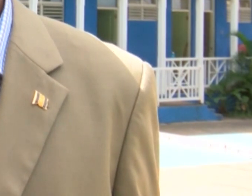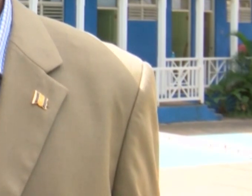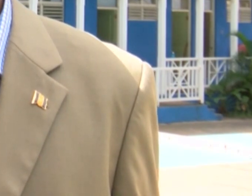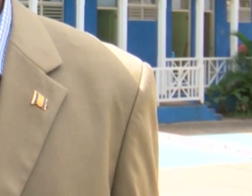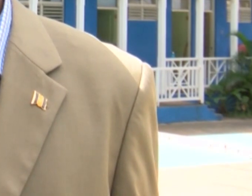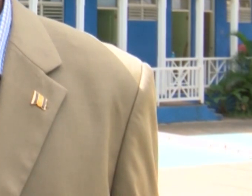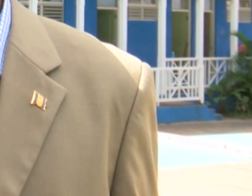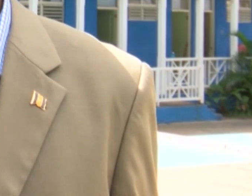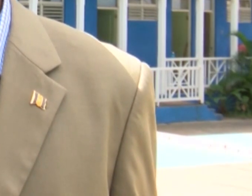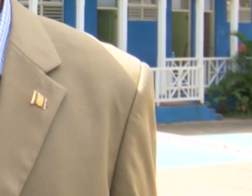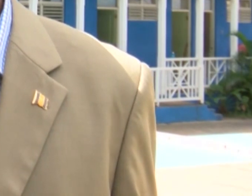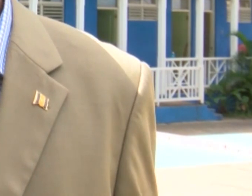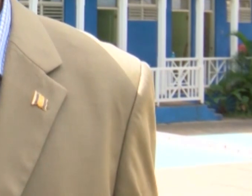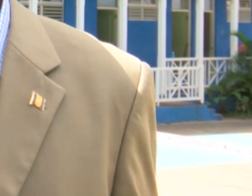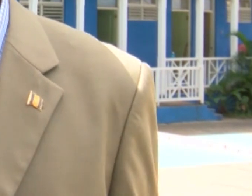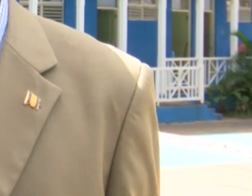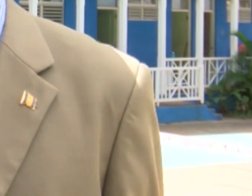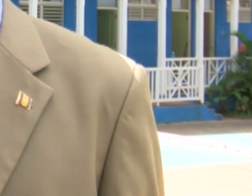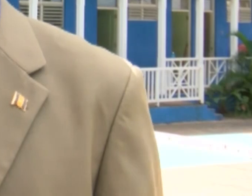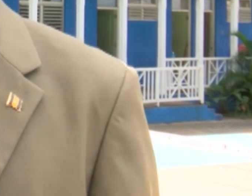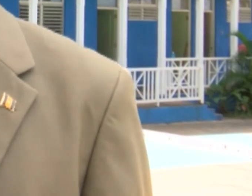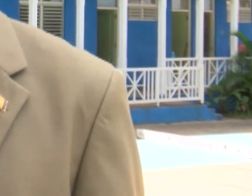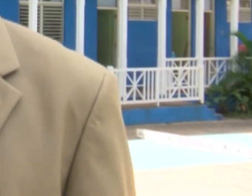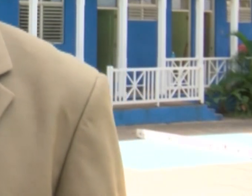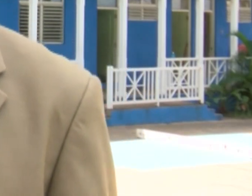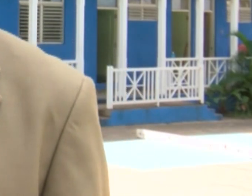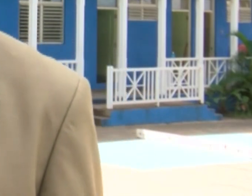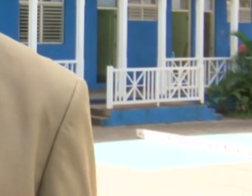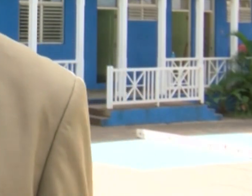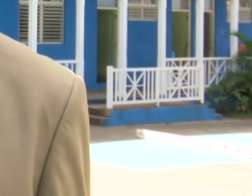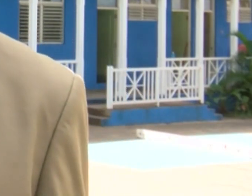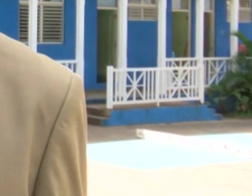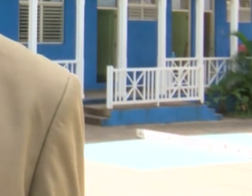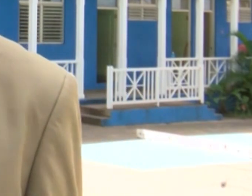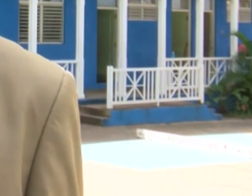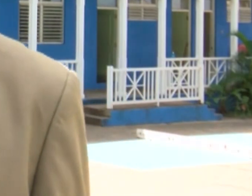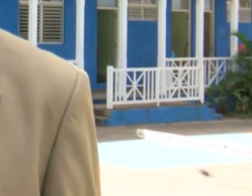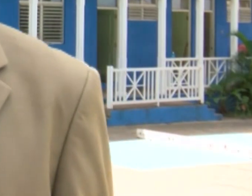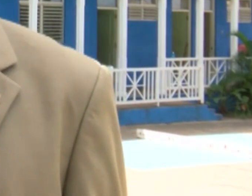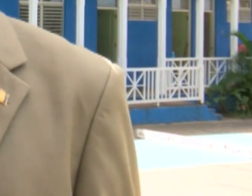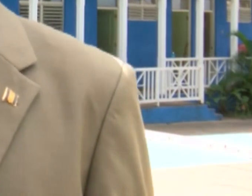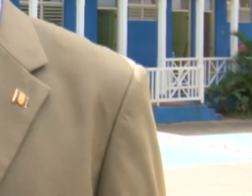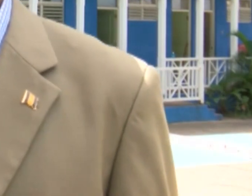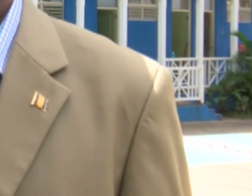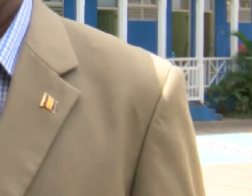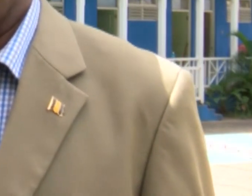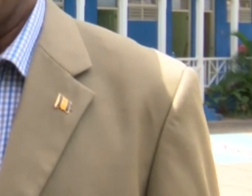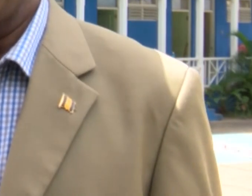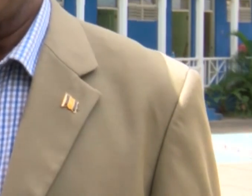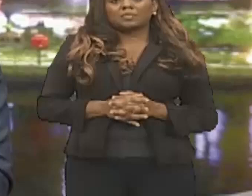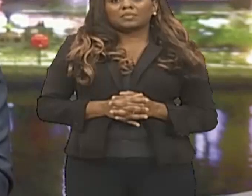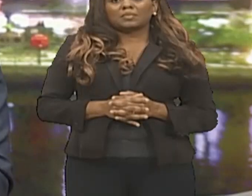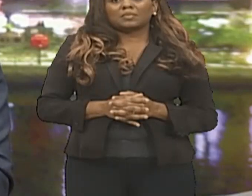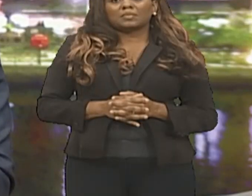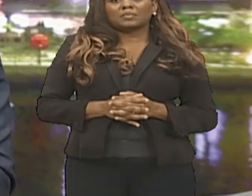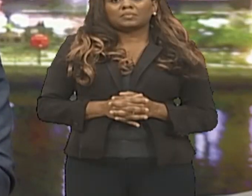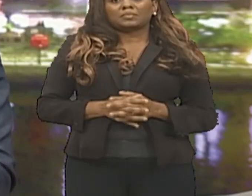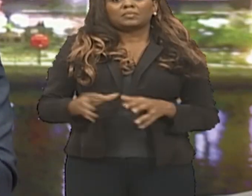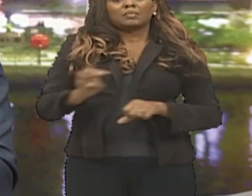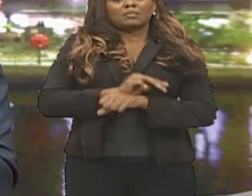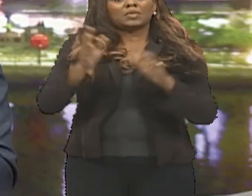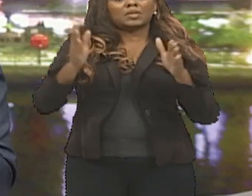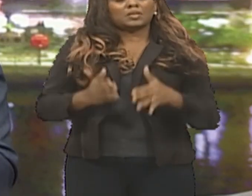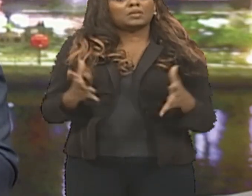or you can pay every month in some cases a bit towards the premiums.